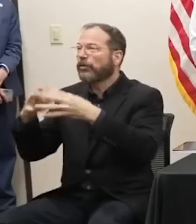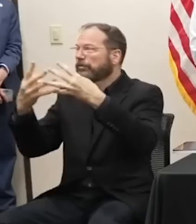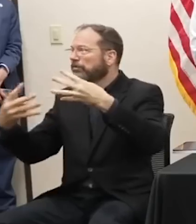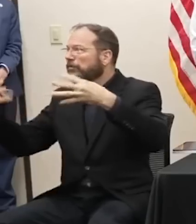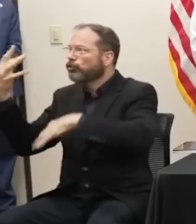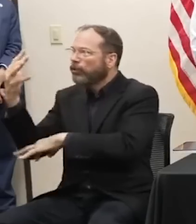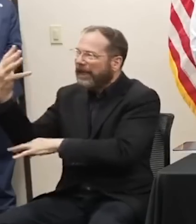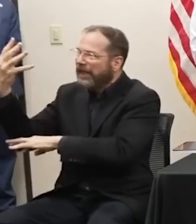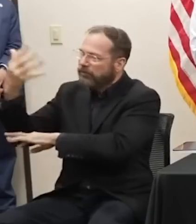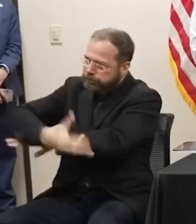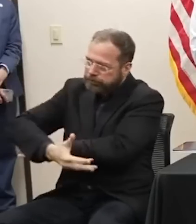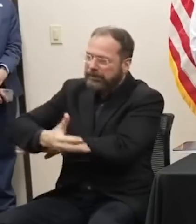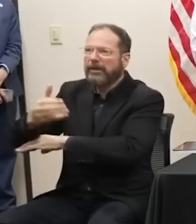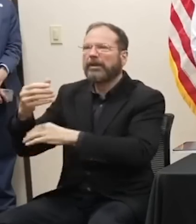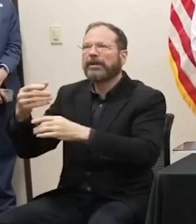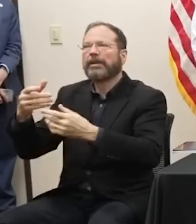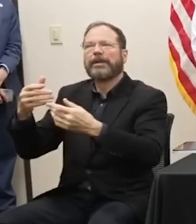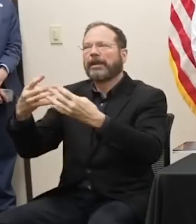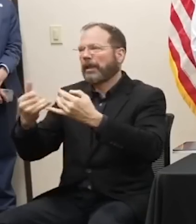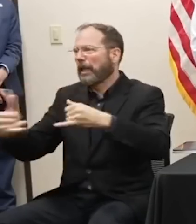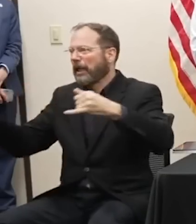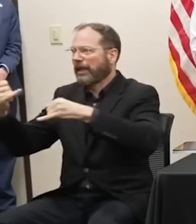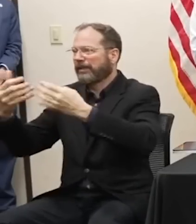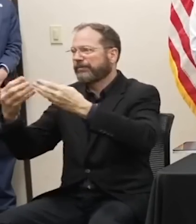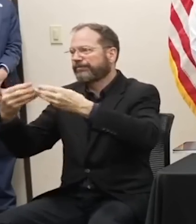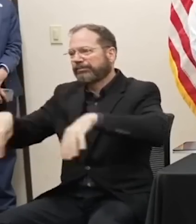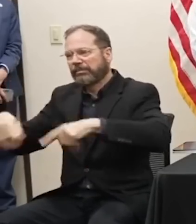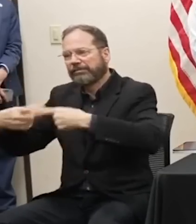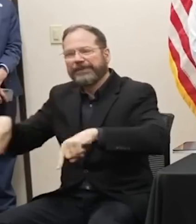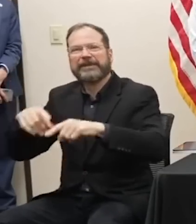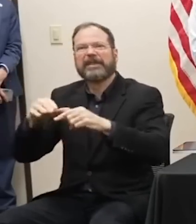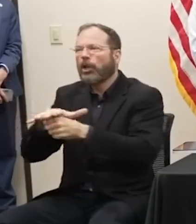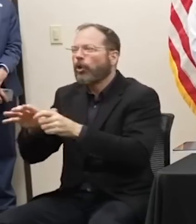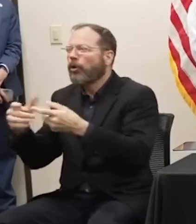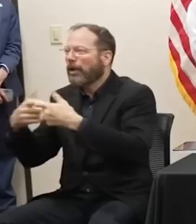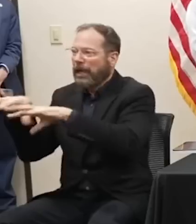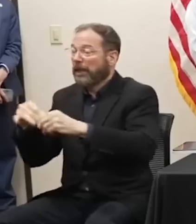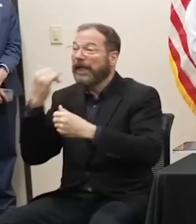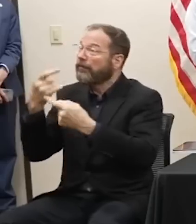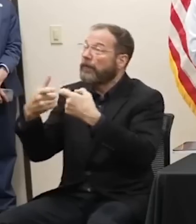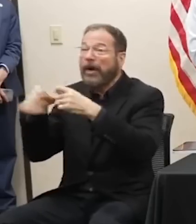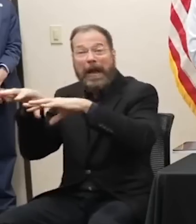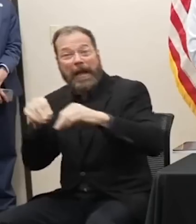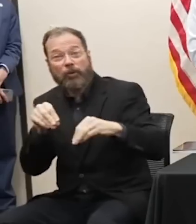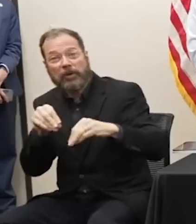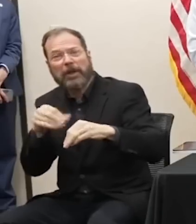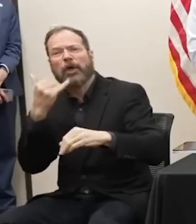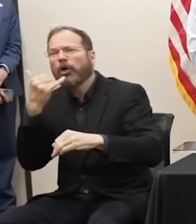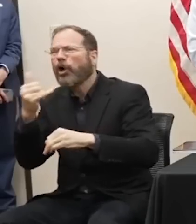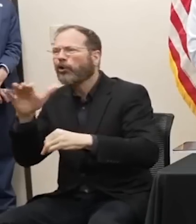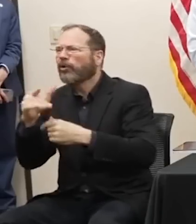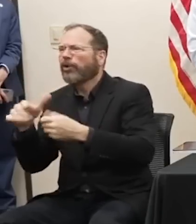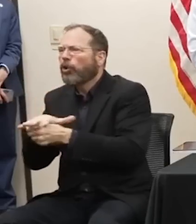and power lines can lead to downlines and local outages. If your power goes out, call your